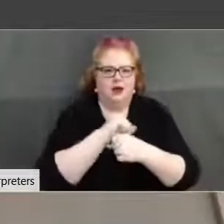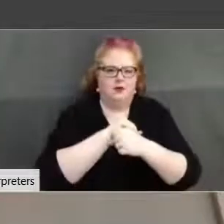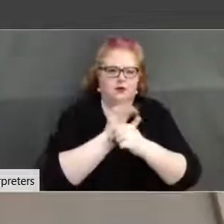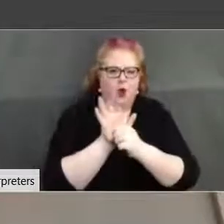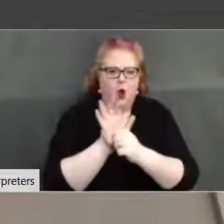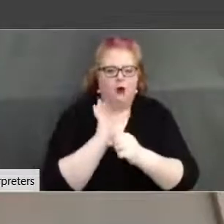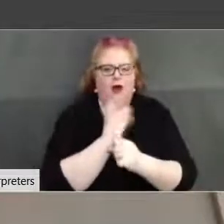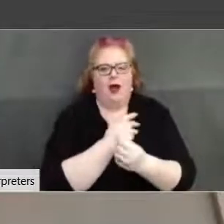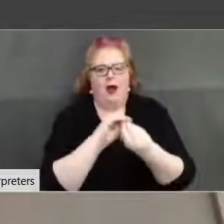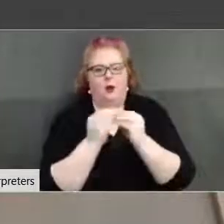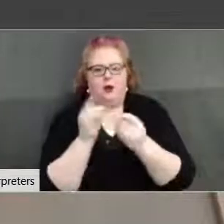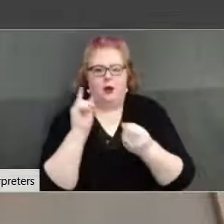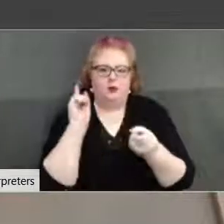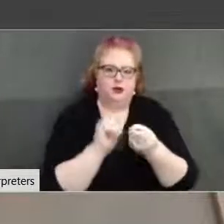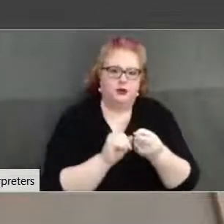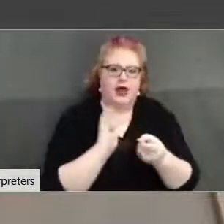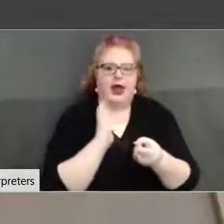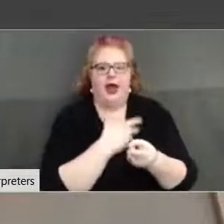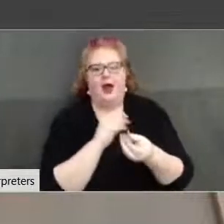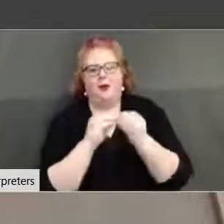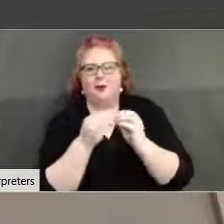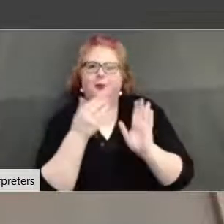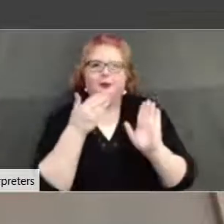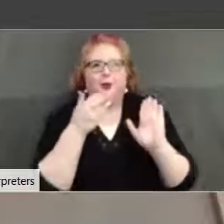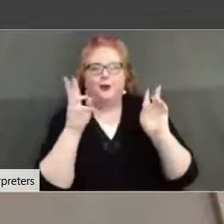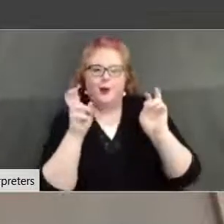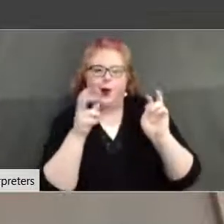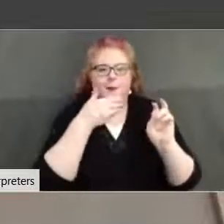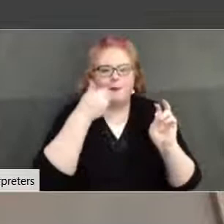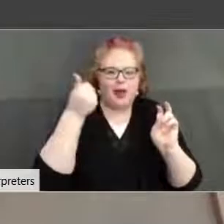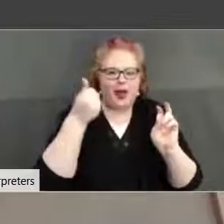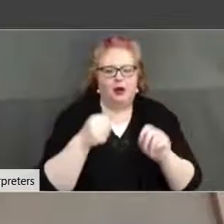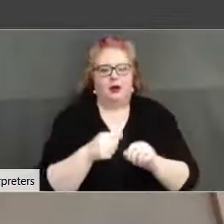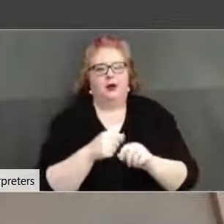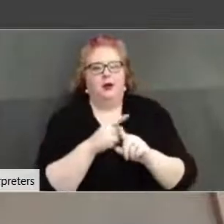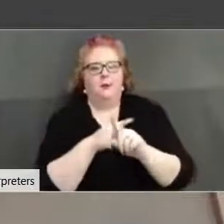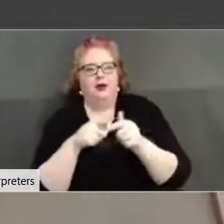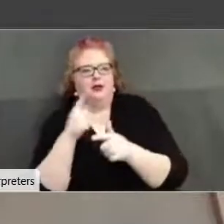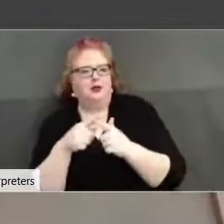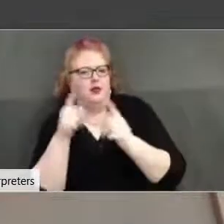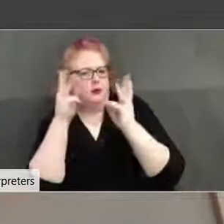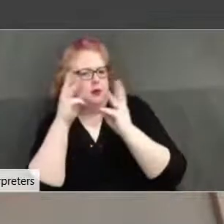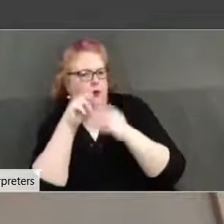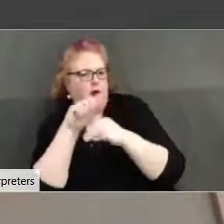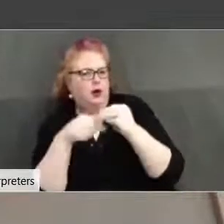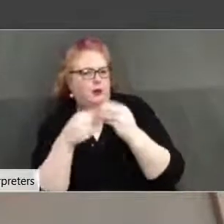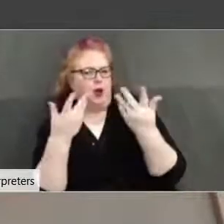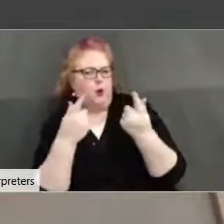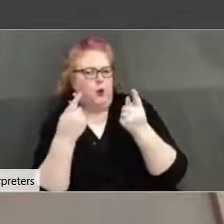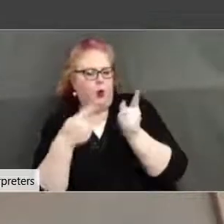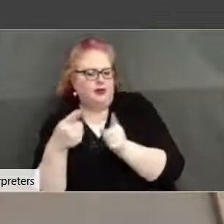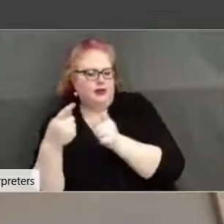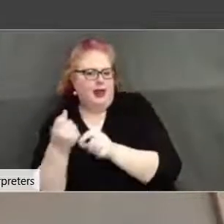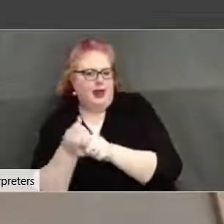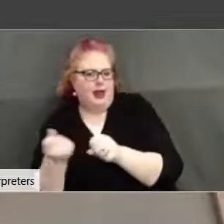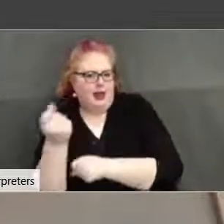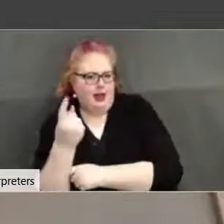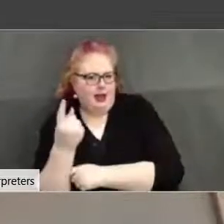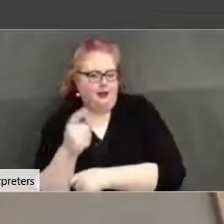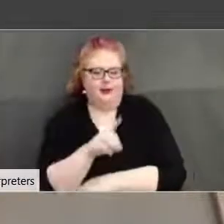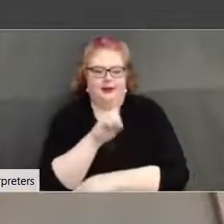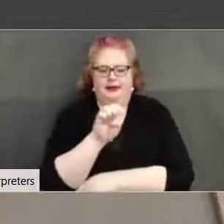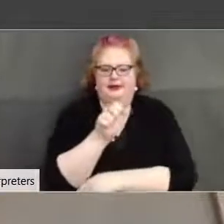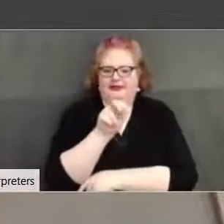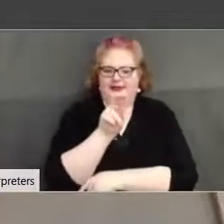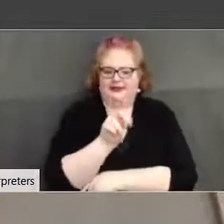down or better. And then we're worried about, what happens next year. Dean is convinced that